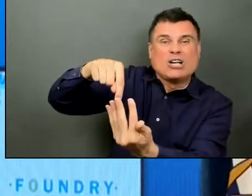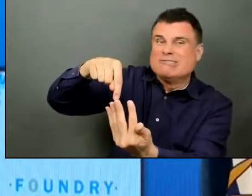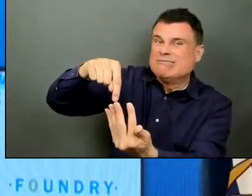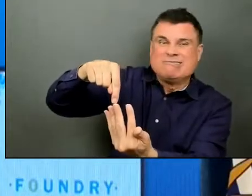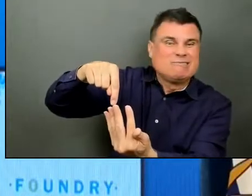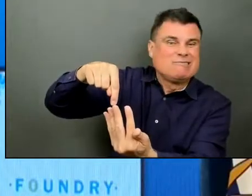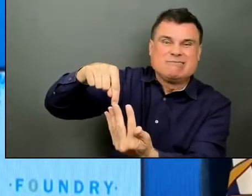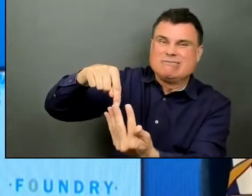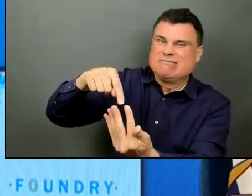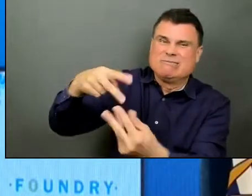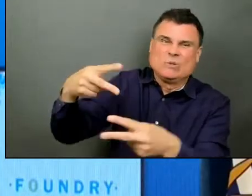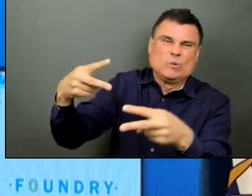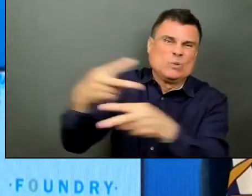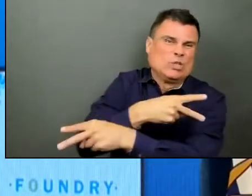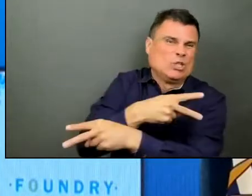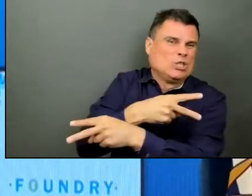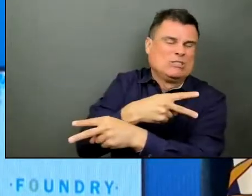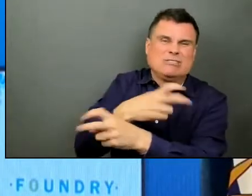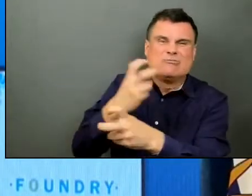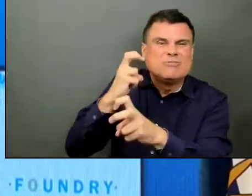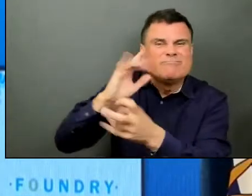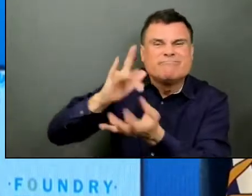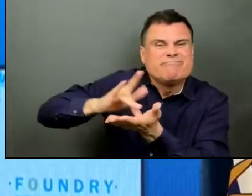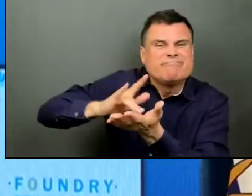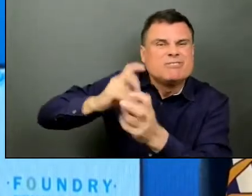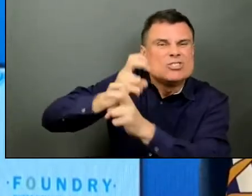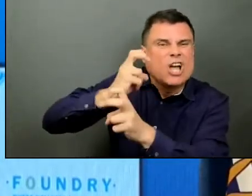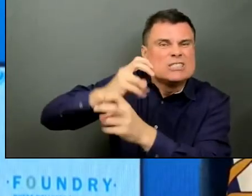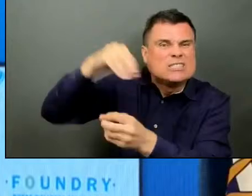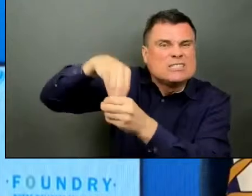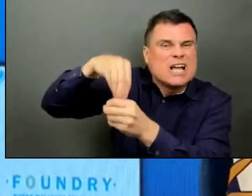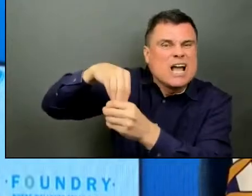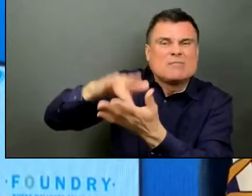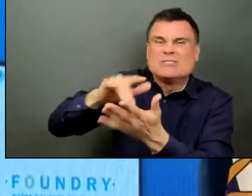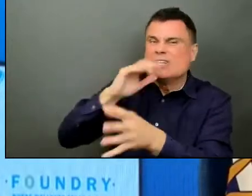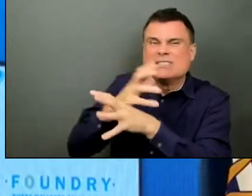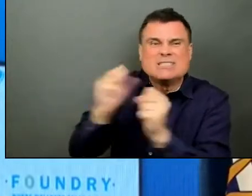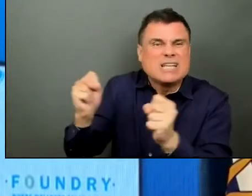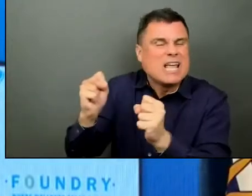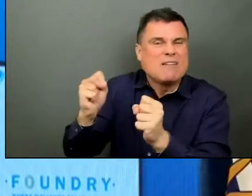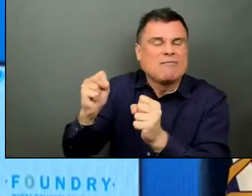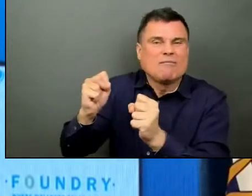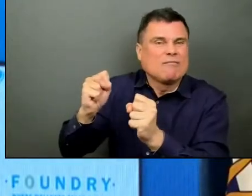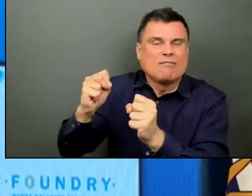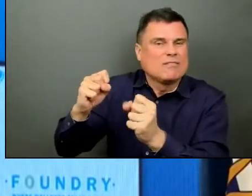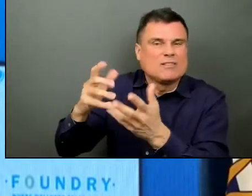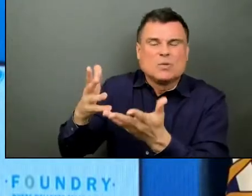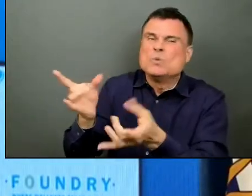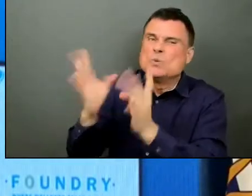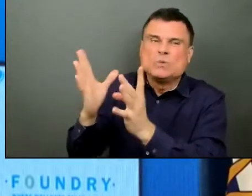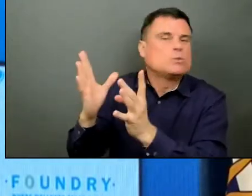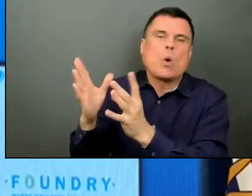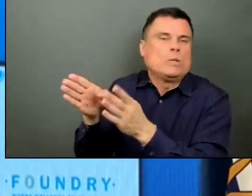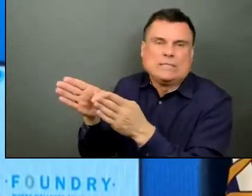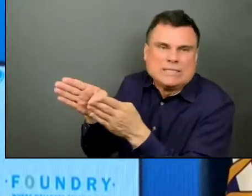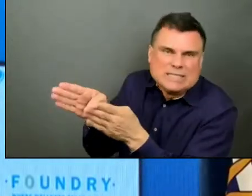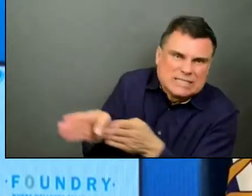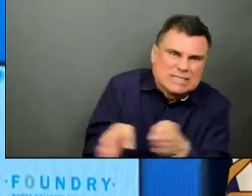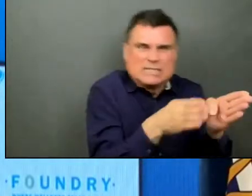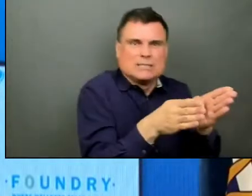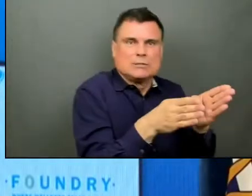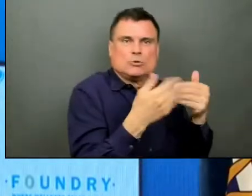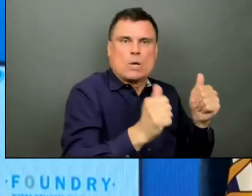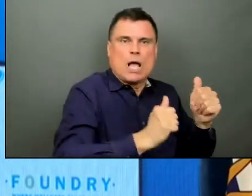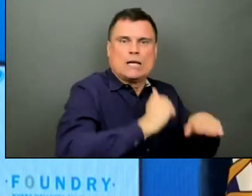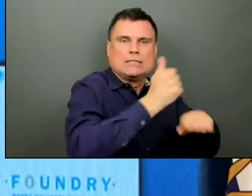through the pandemic is something that the work of Safe Supply is continually working to catch up to. And very grateful to everybody working in the